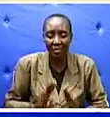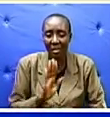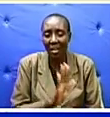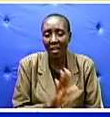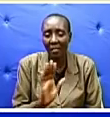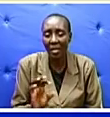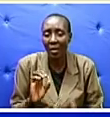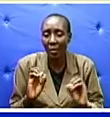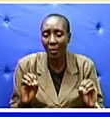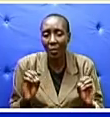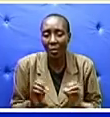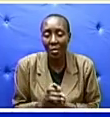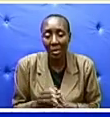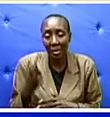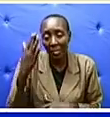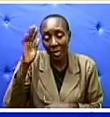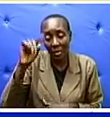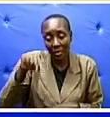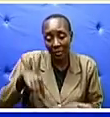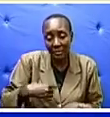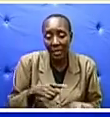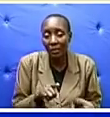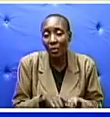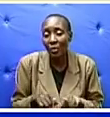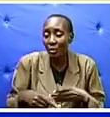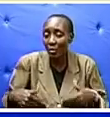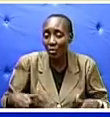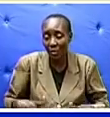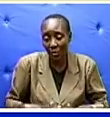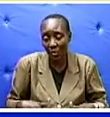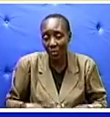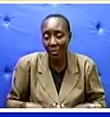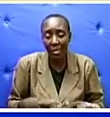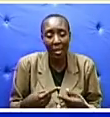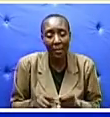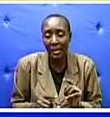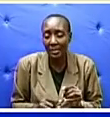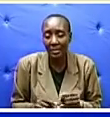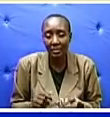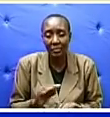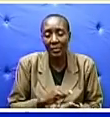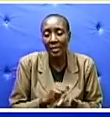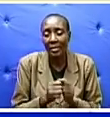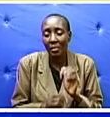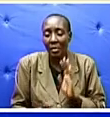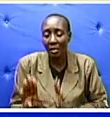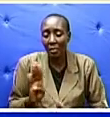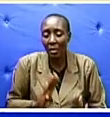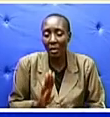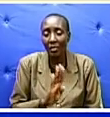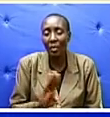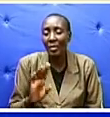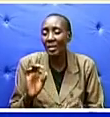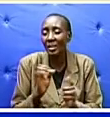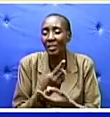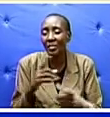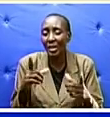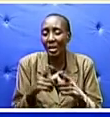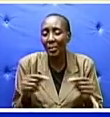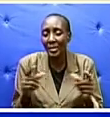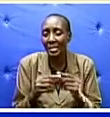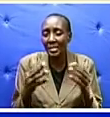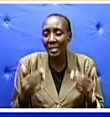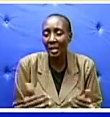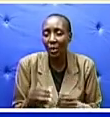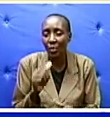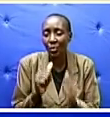don't know if I'm considered young, but young people, young people are not really changing their ways. So what is the different message that now we should be sending out